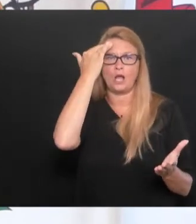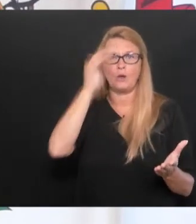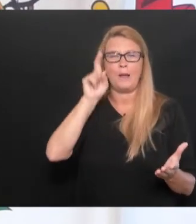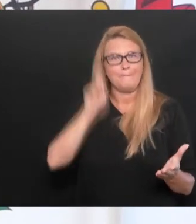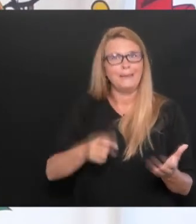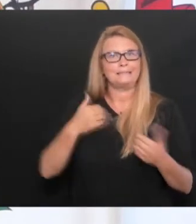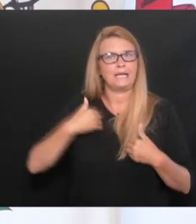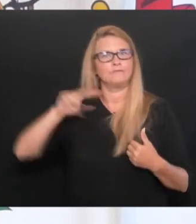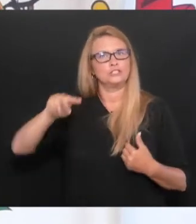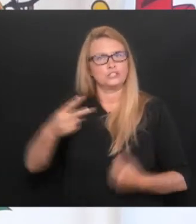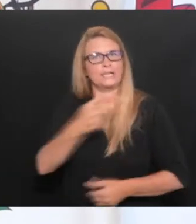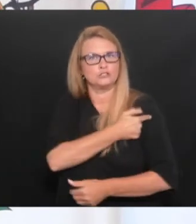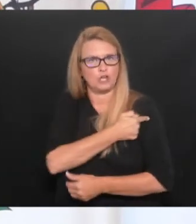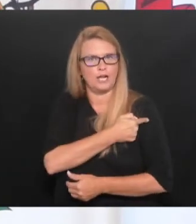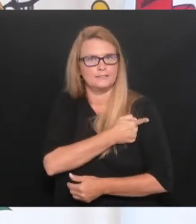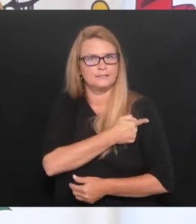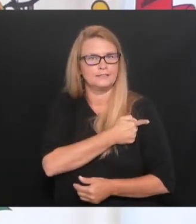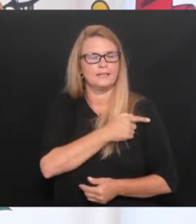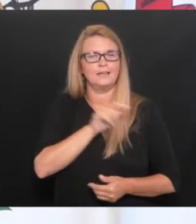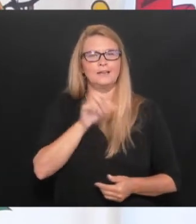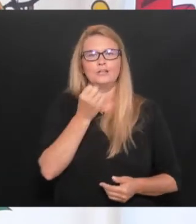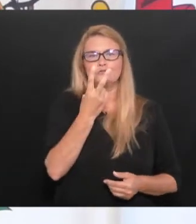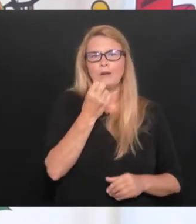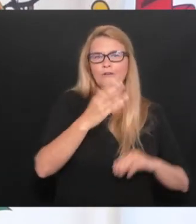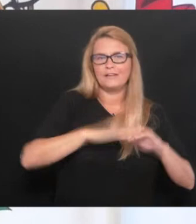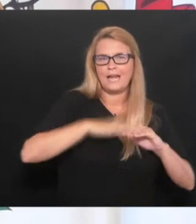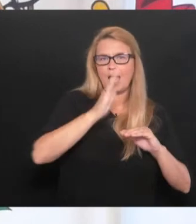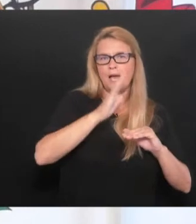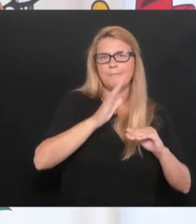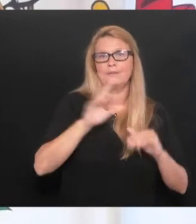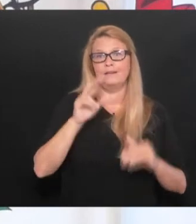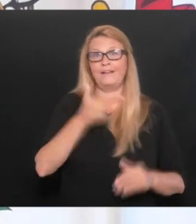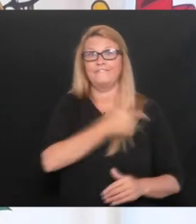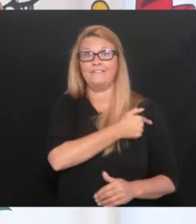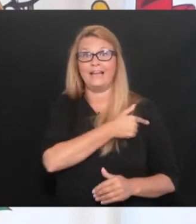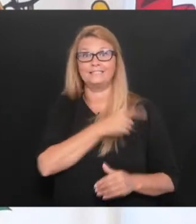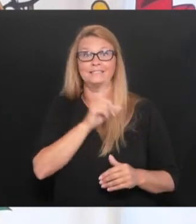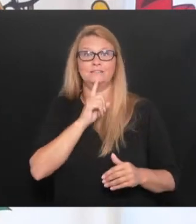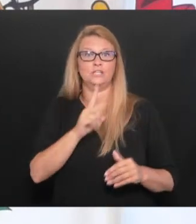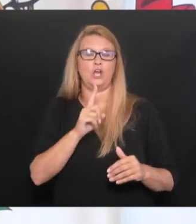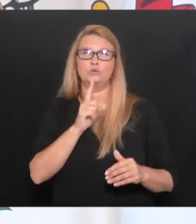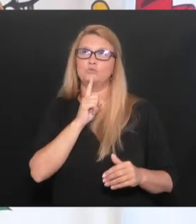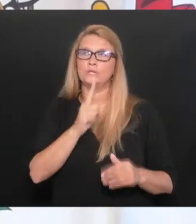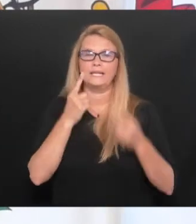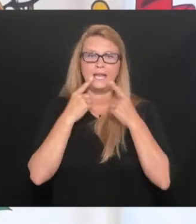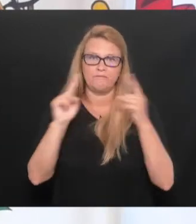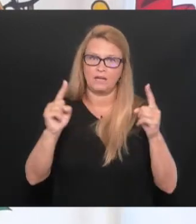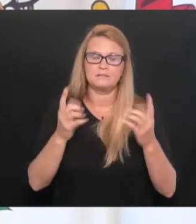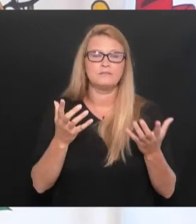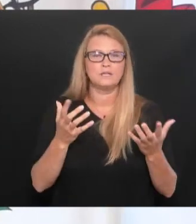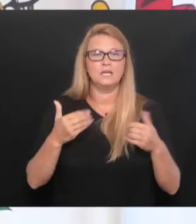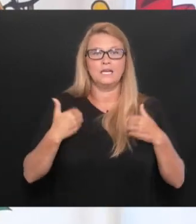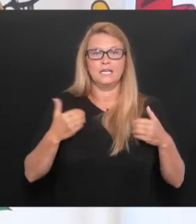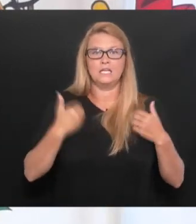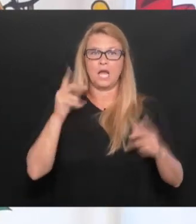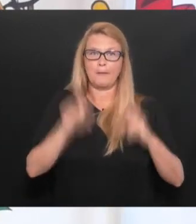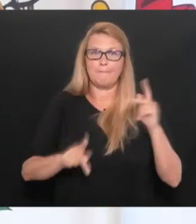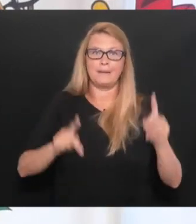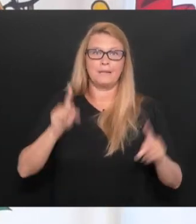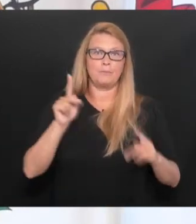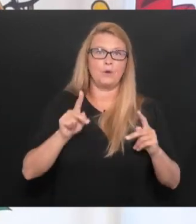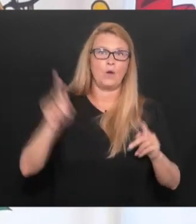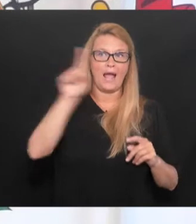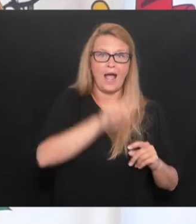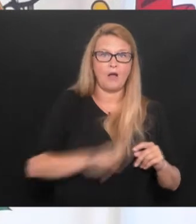second shot. Vaccine eligibility 12 and above. Vaccines are tremendously effective. The young people, out